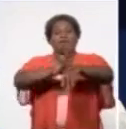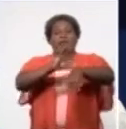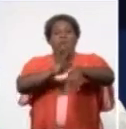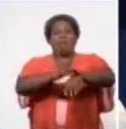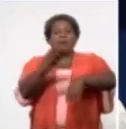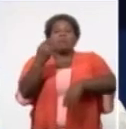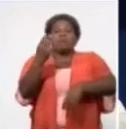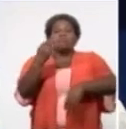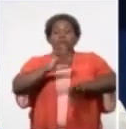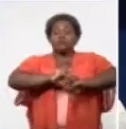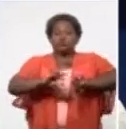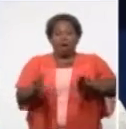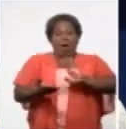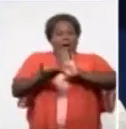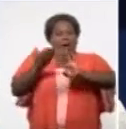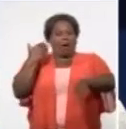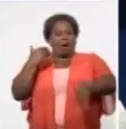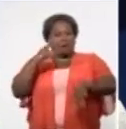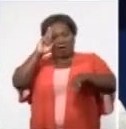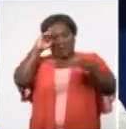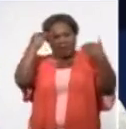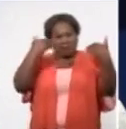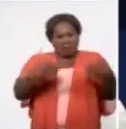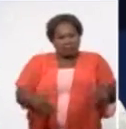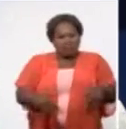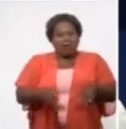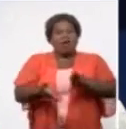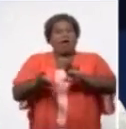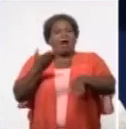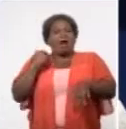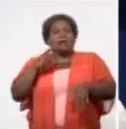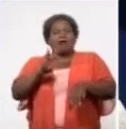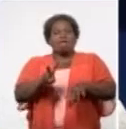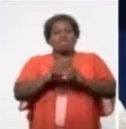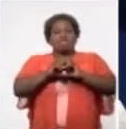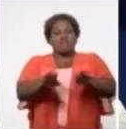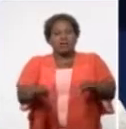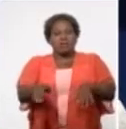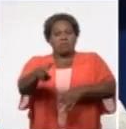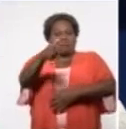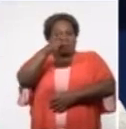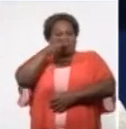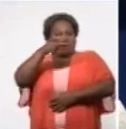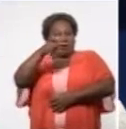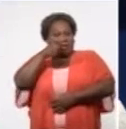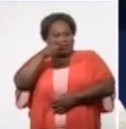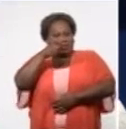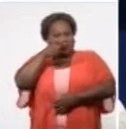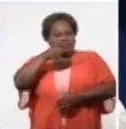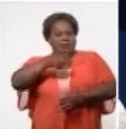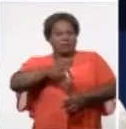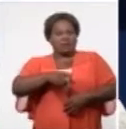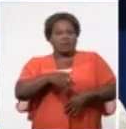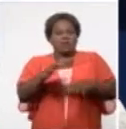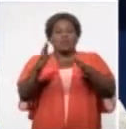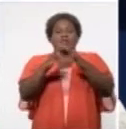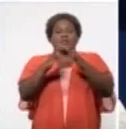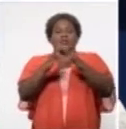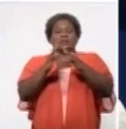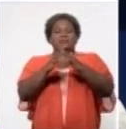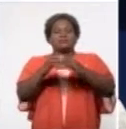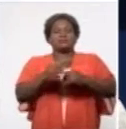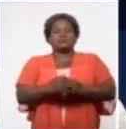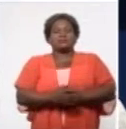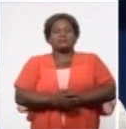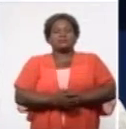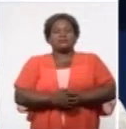disease, and also as a favorable indicator, 7 patients were discharged yesterday, 6 of them from Havana and